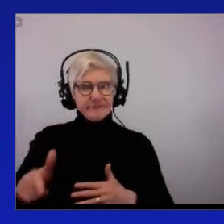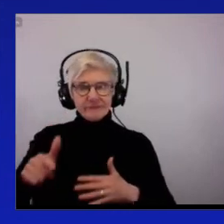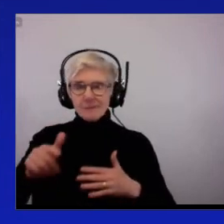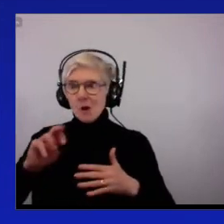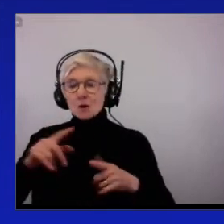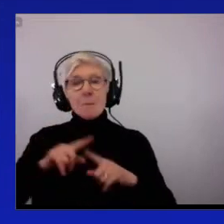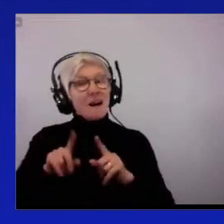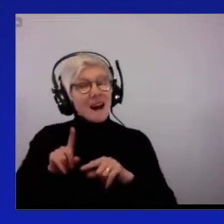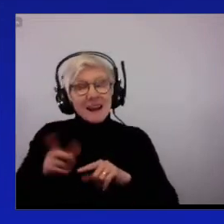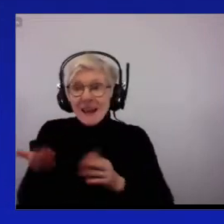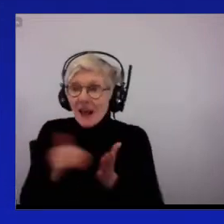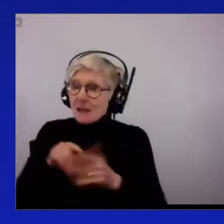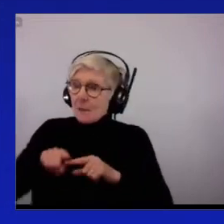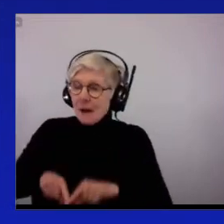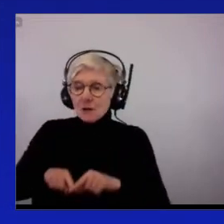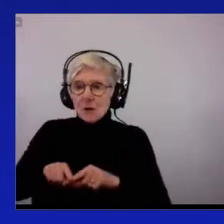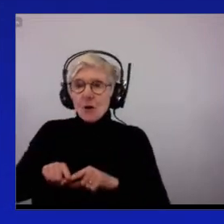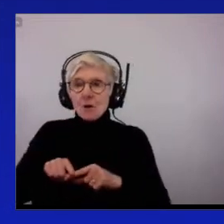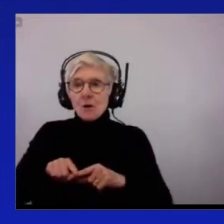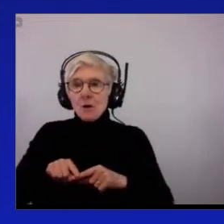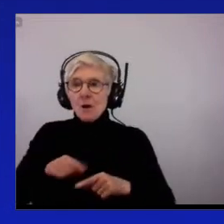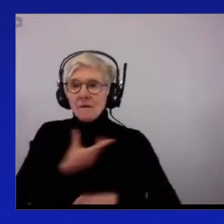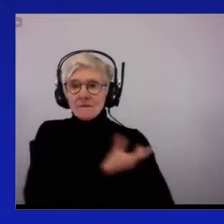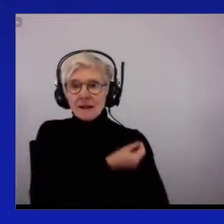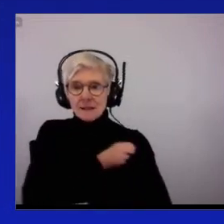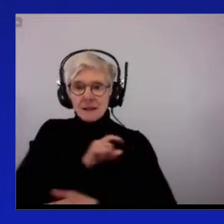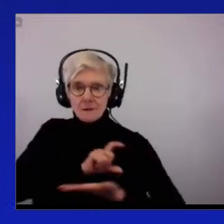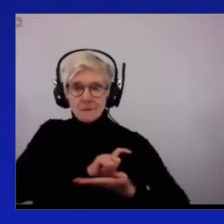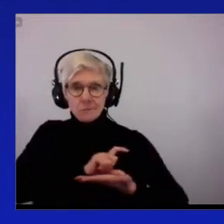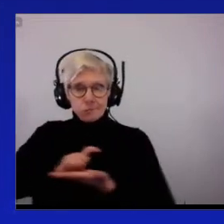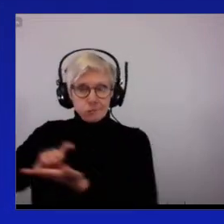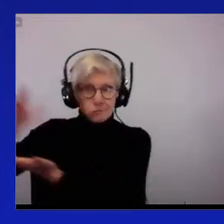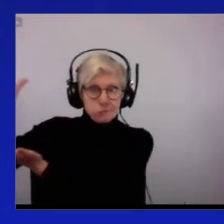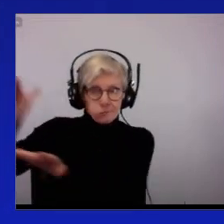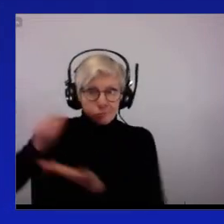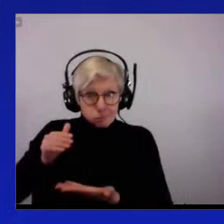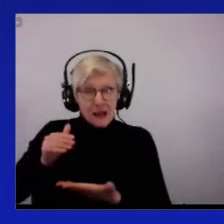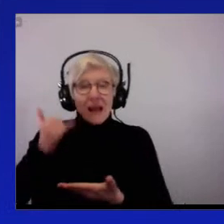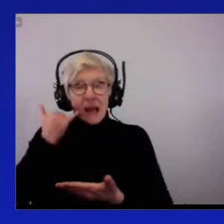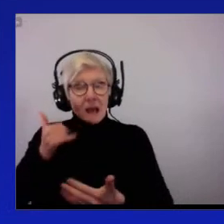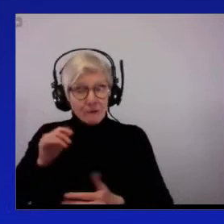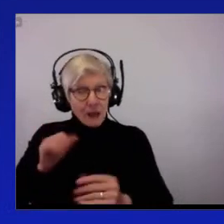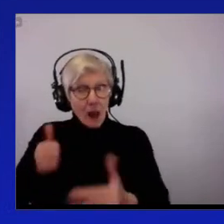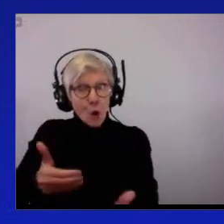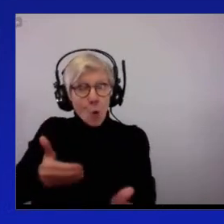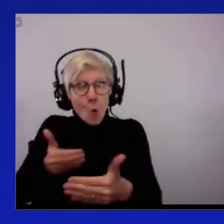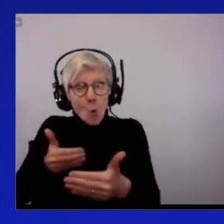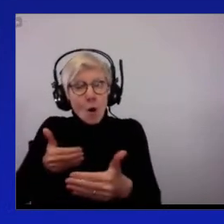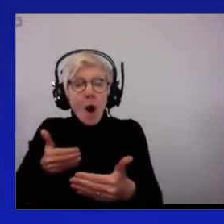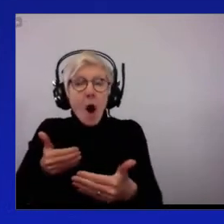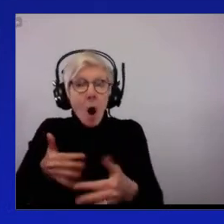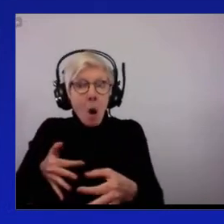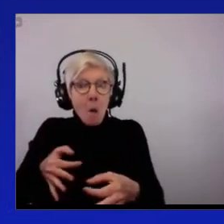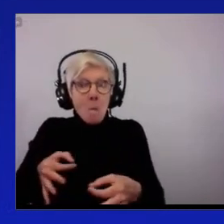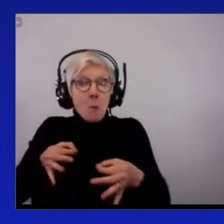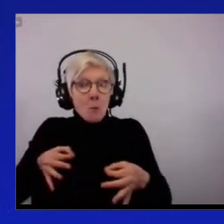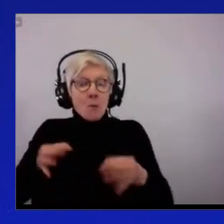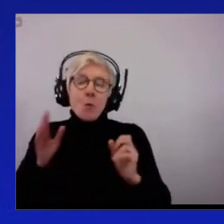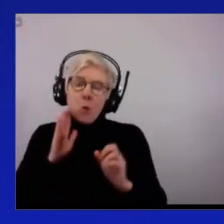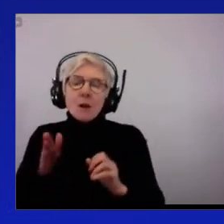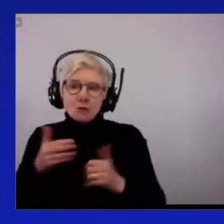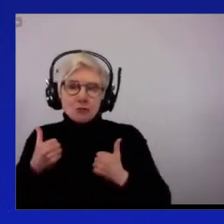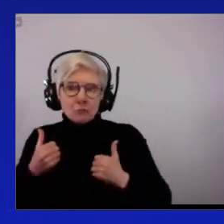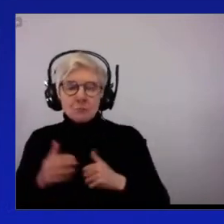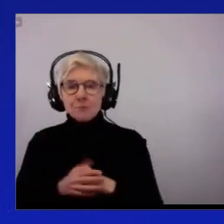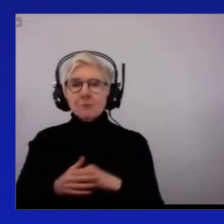supply adjusts, and if we can move people up, we will. Okay, and so you just mentioned as well for the